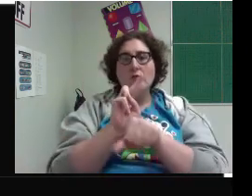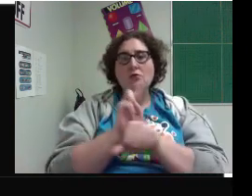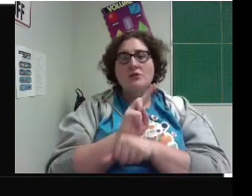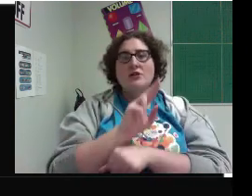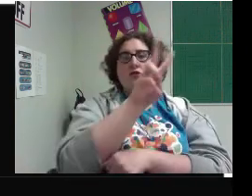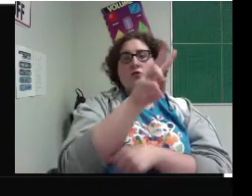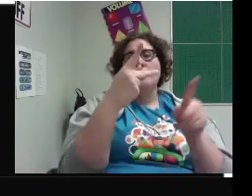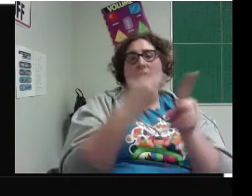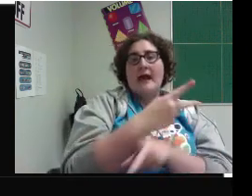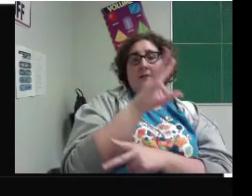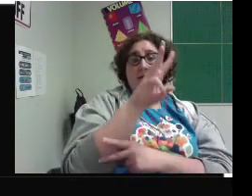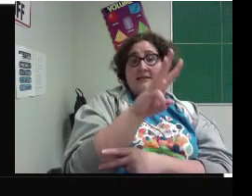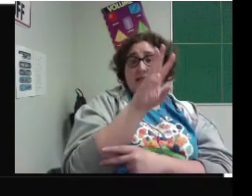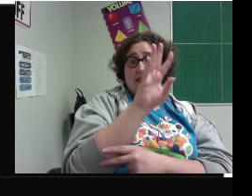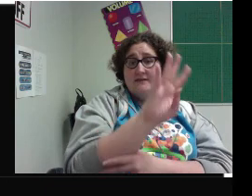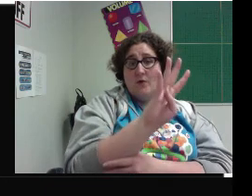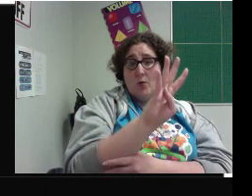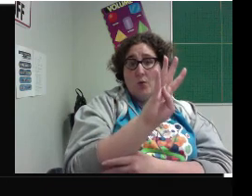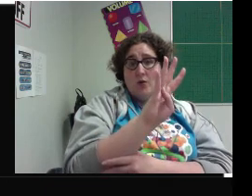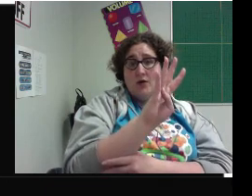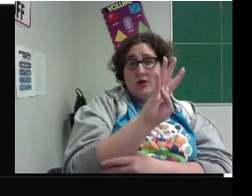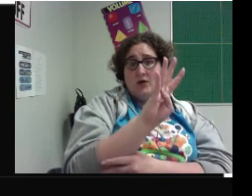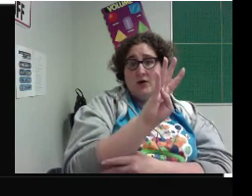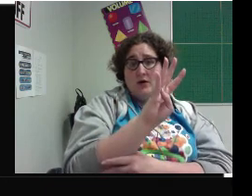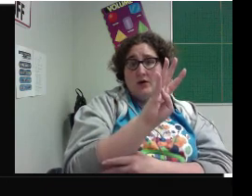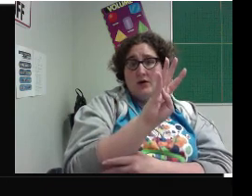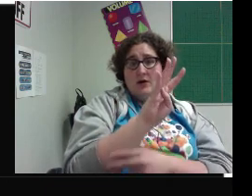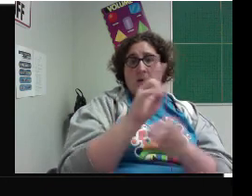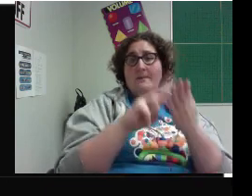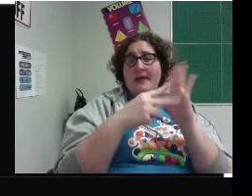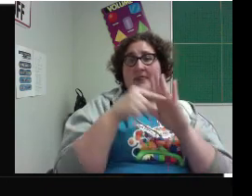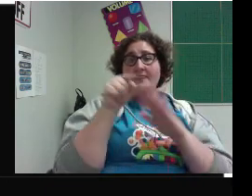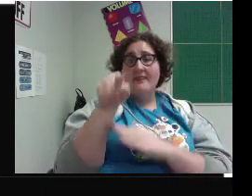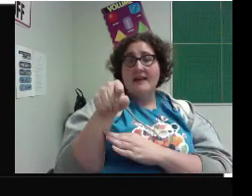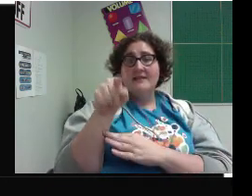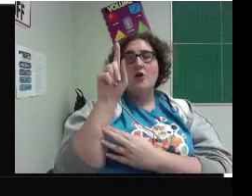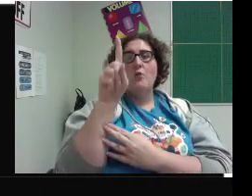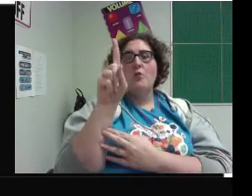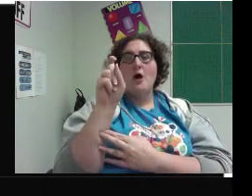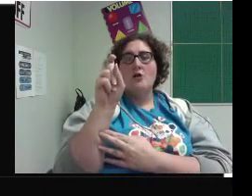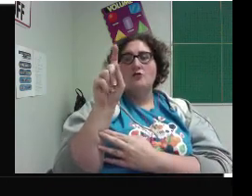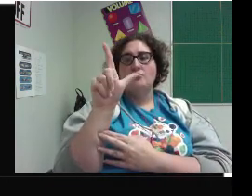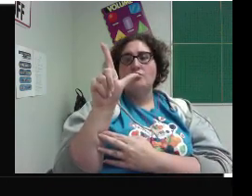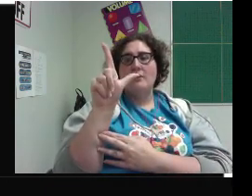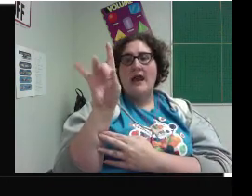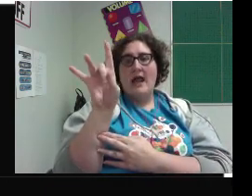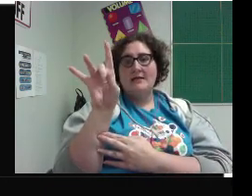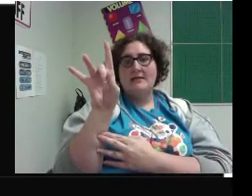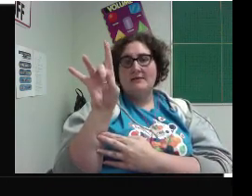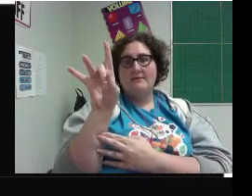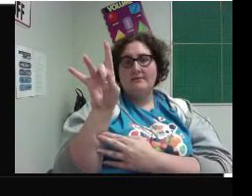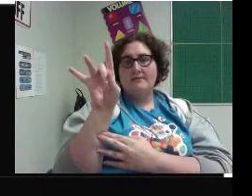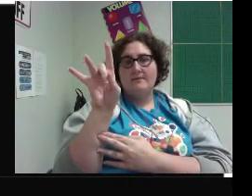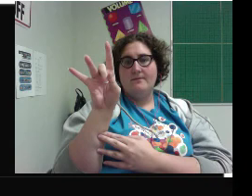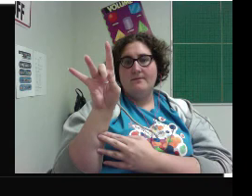times 64 makes this angle 128.